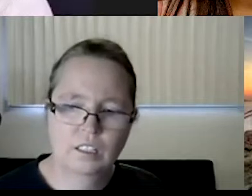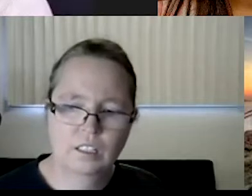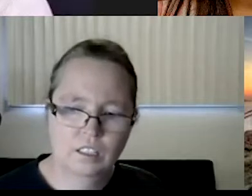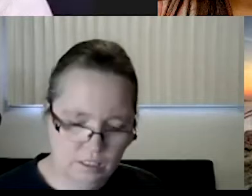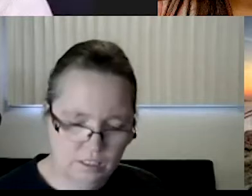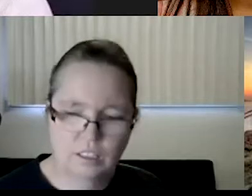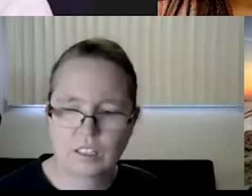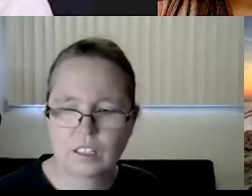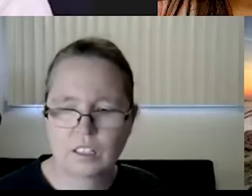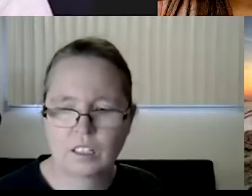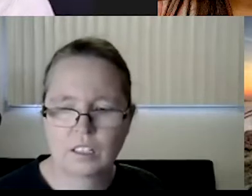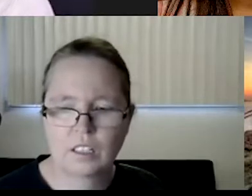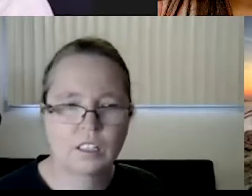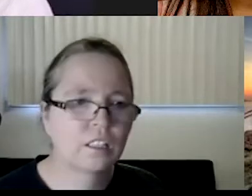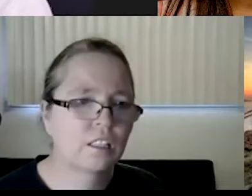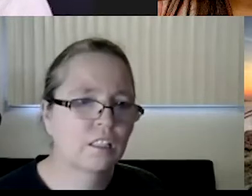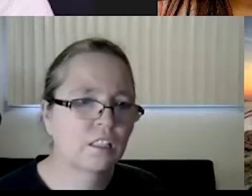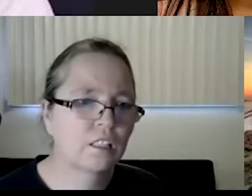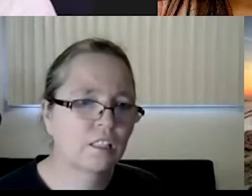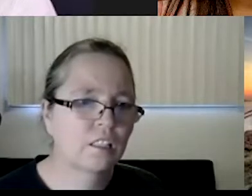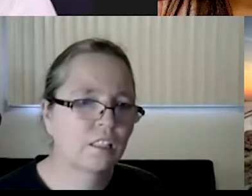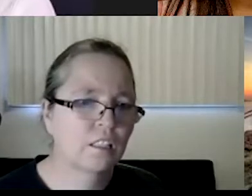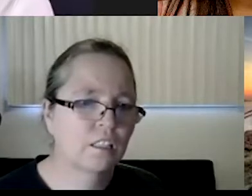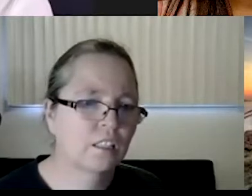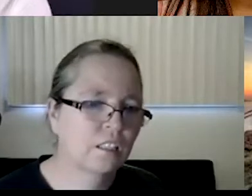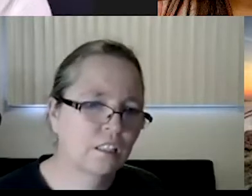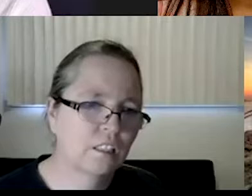part of the team now. And in terms of like academic